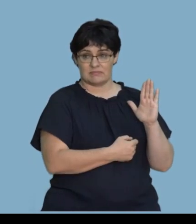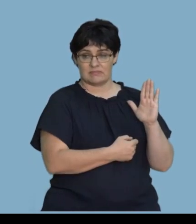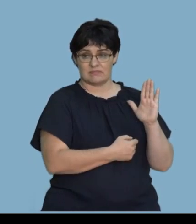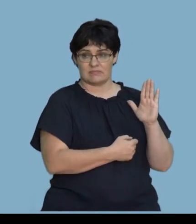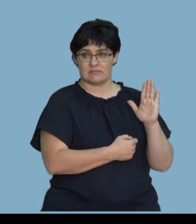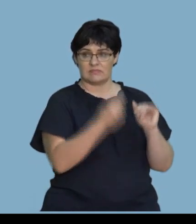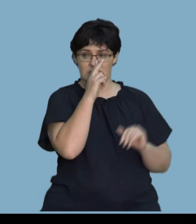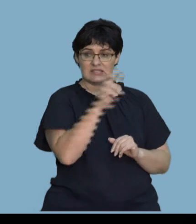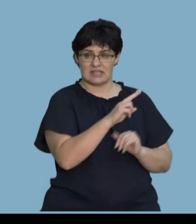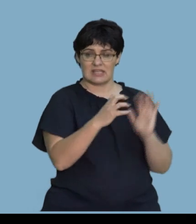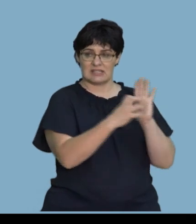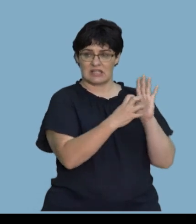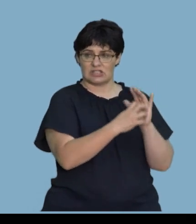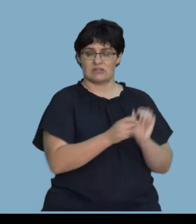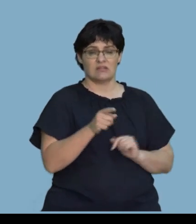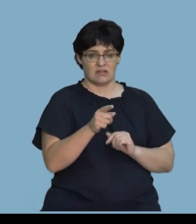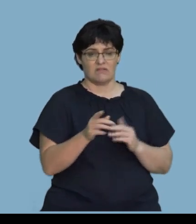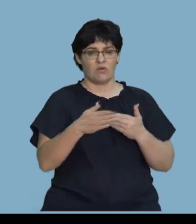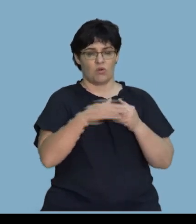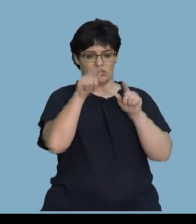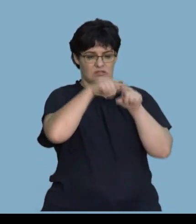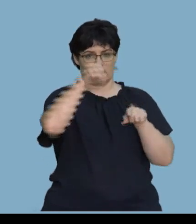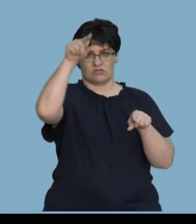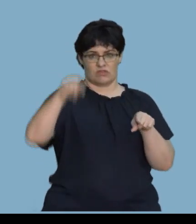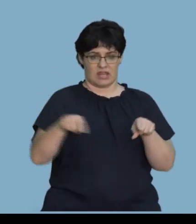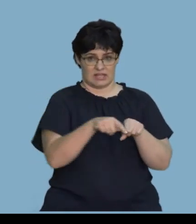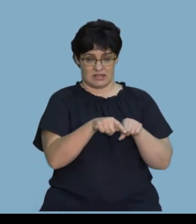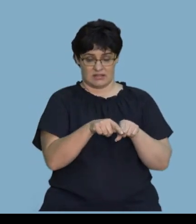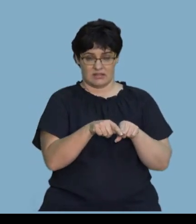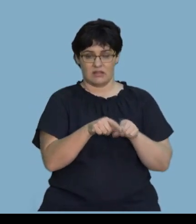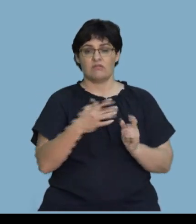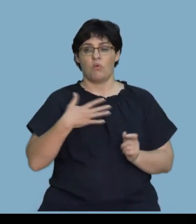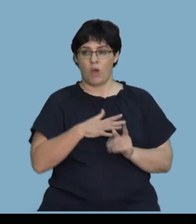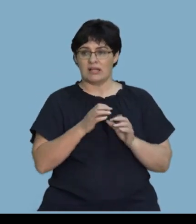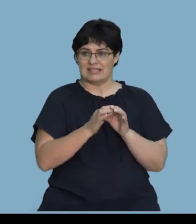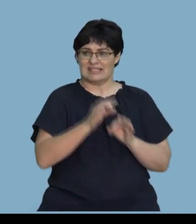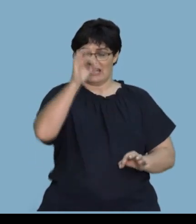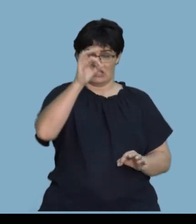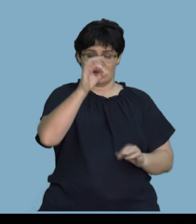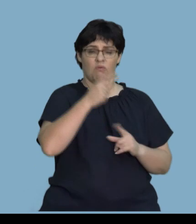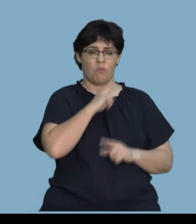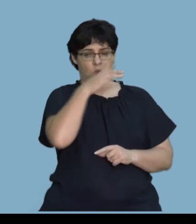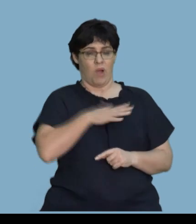sketch of the closed triangle of forces, we know we want the tension. That's what we're looking for. All right,